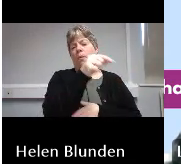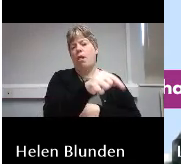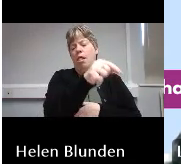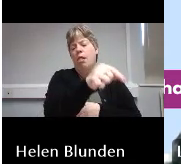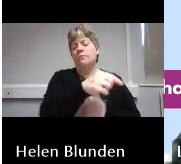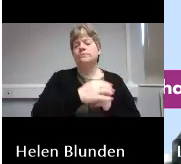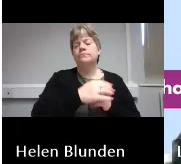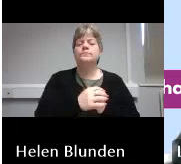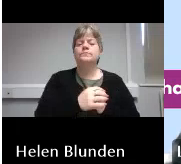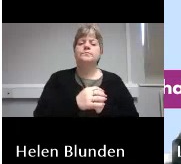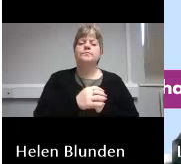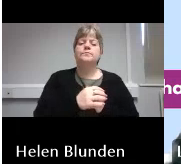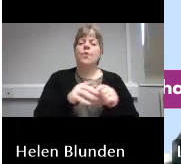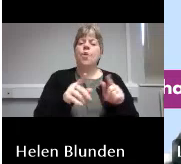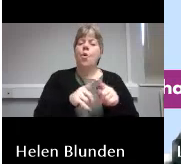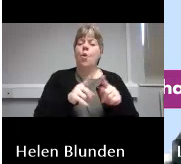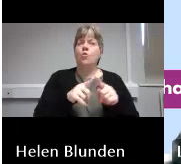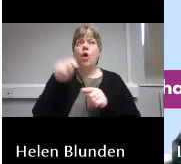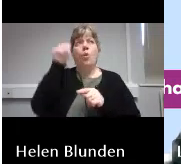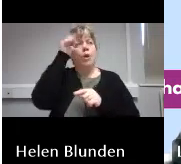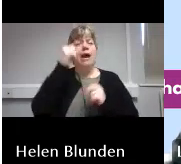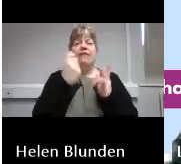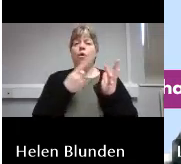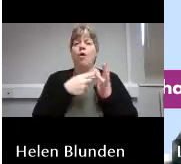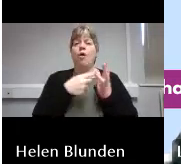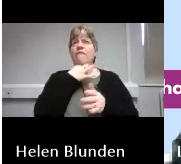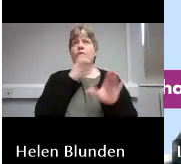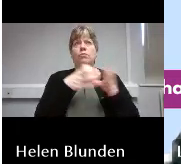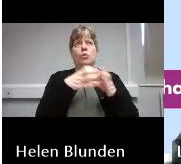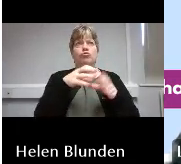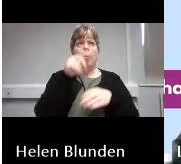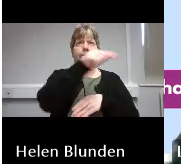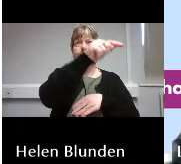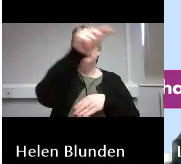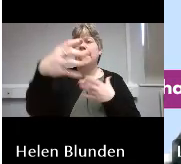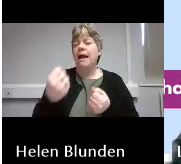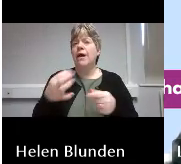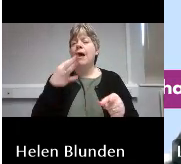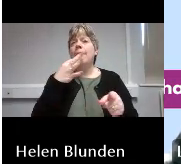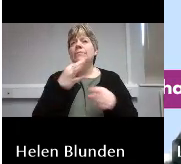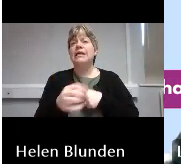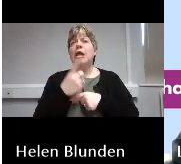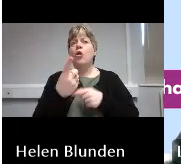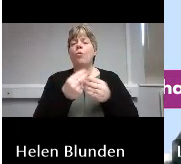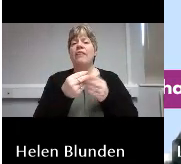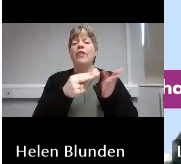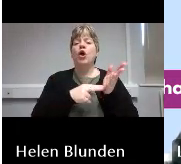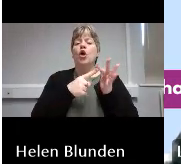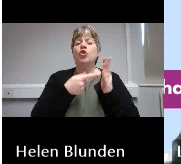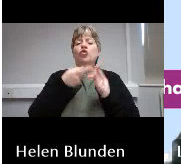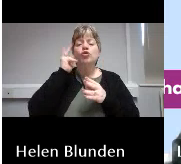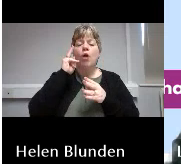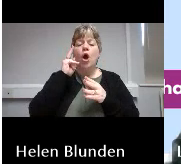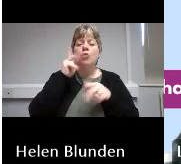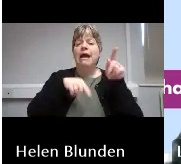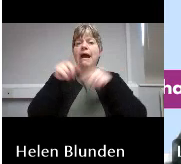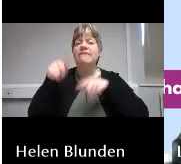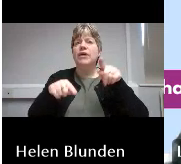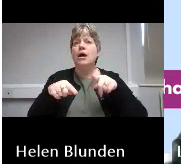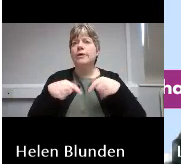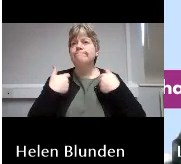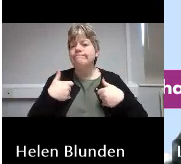also know that there are other vulnerable groups in our population, particularly those children with neurodiversity and